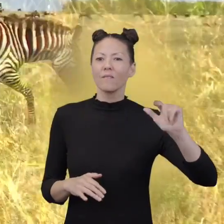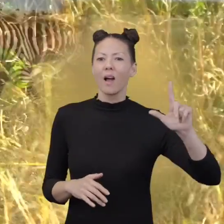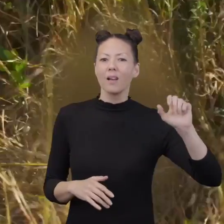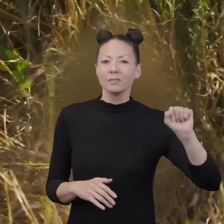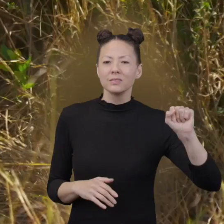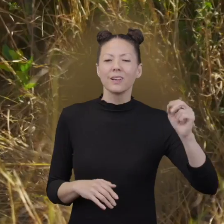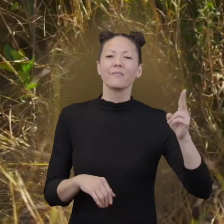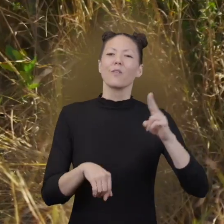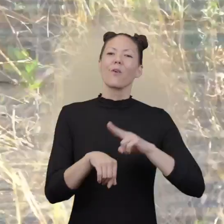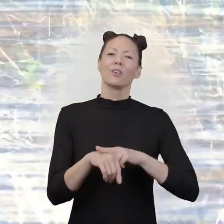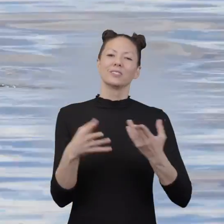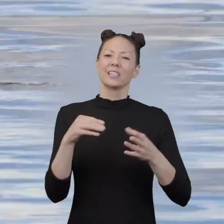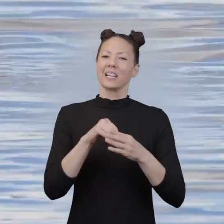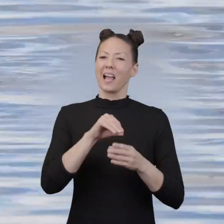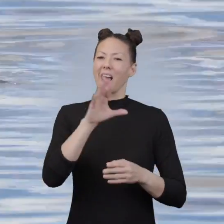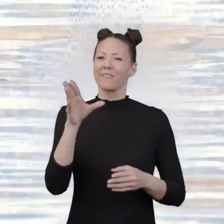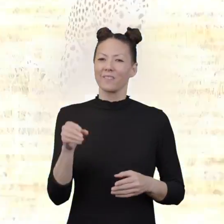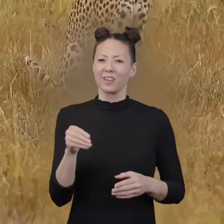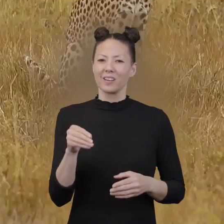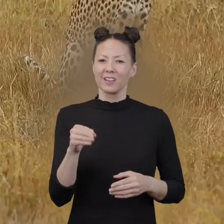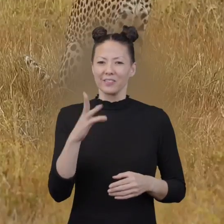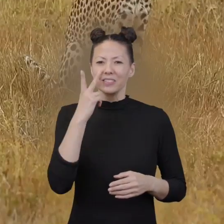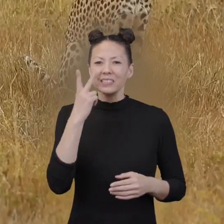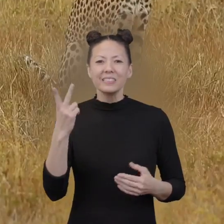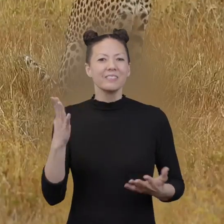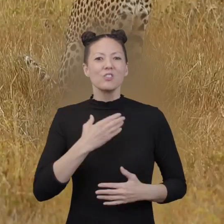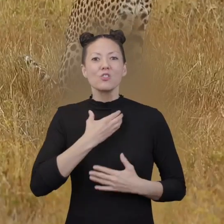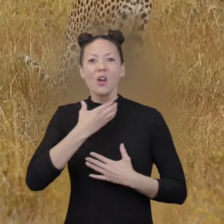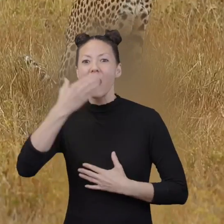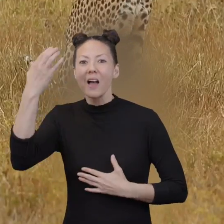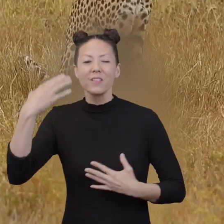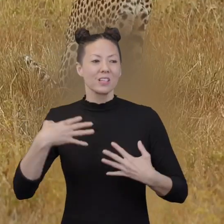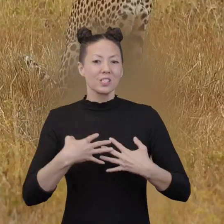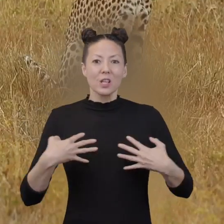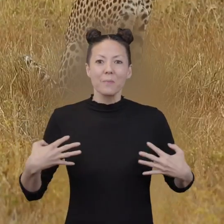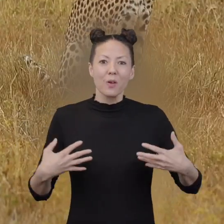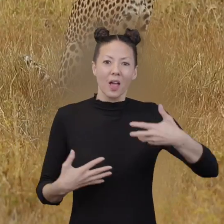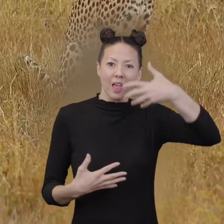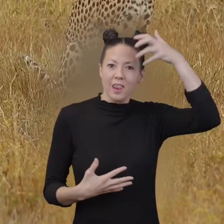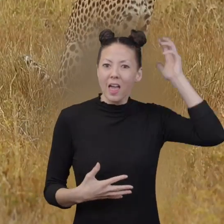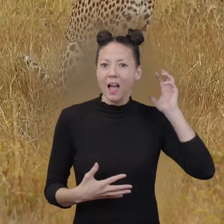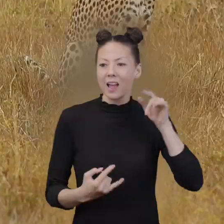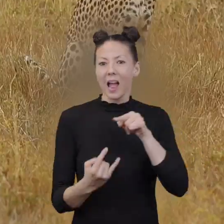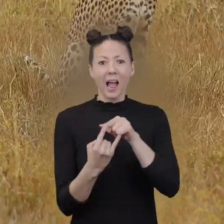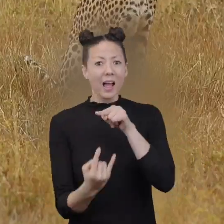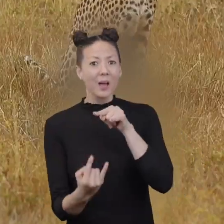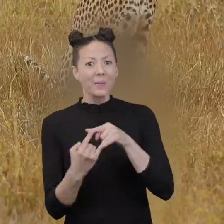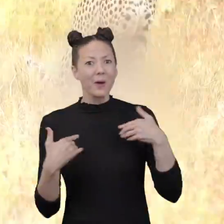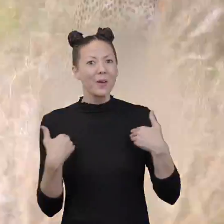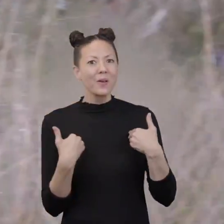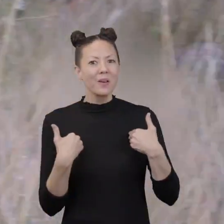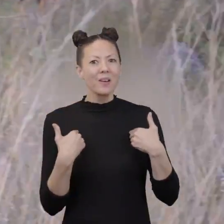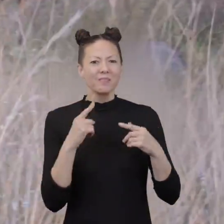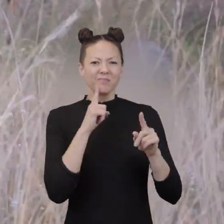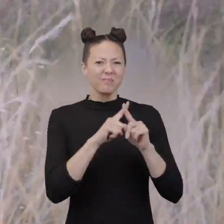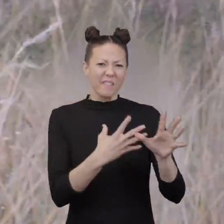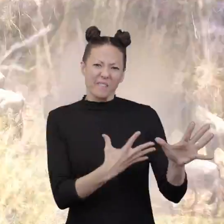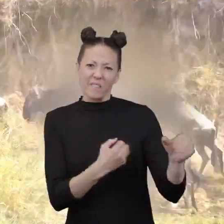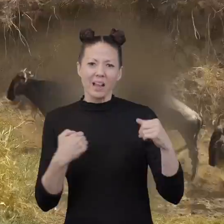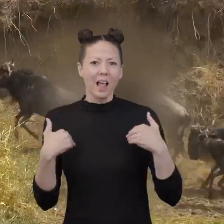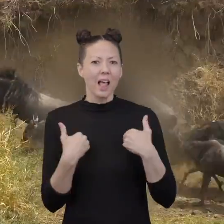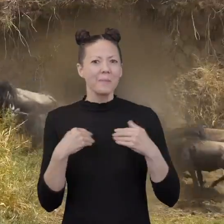zebra, lions, hippos, and some of the fastest animals in the world, like cheetahs,